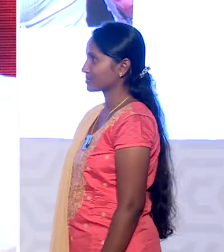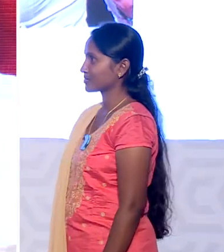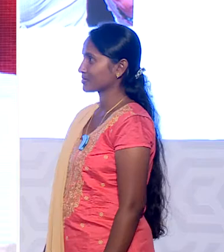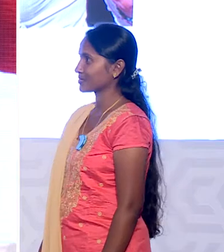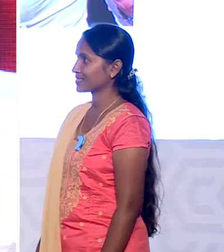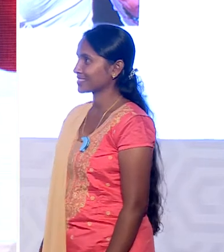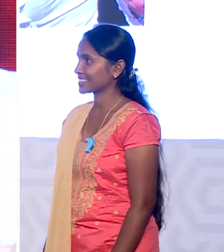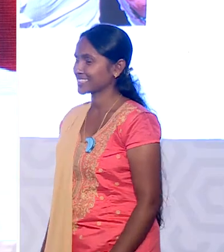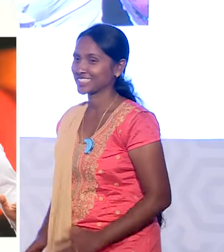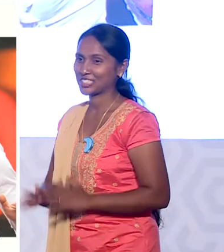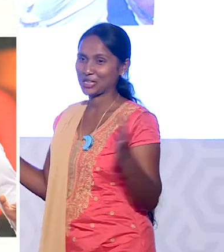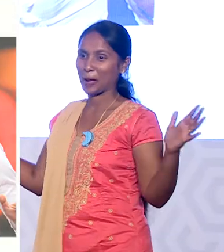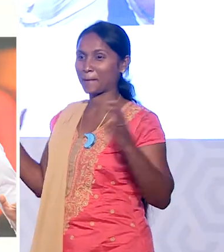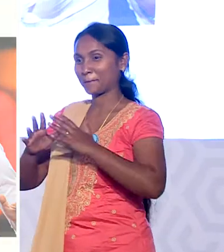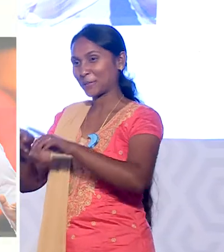long bio.